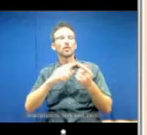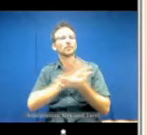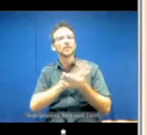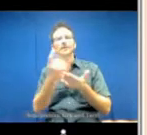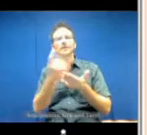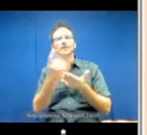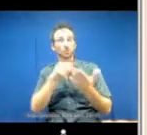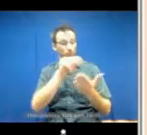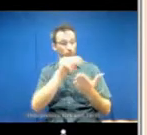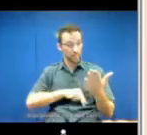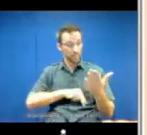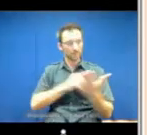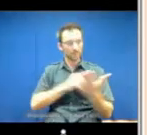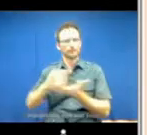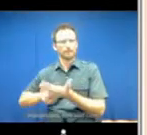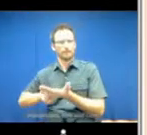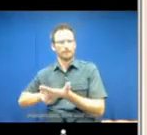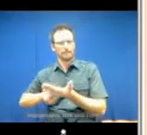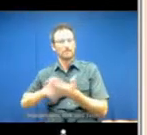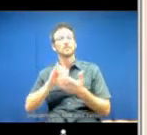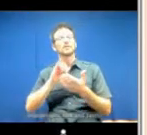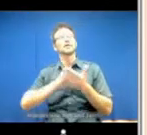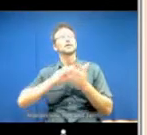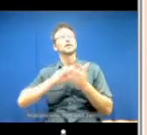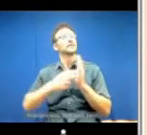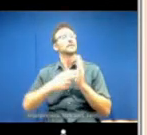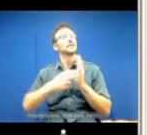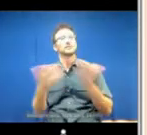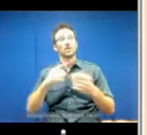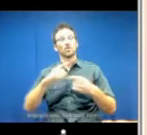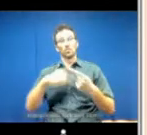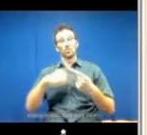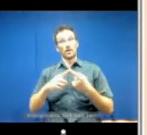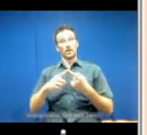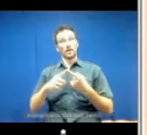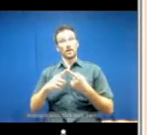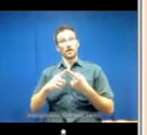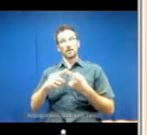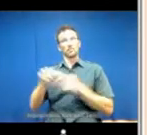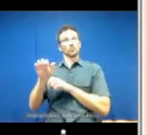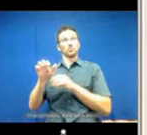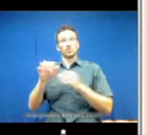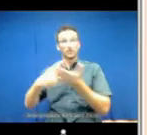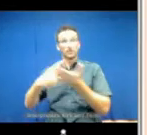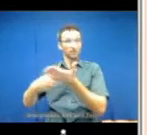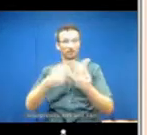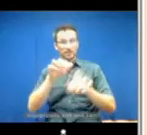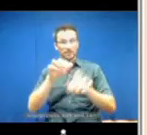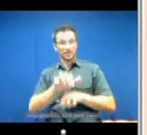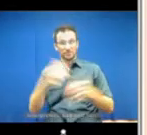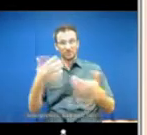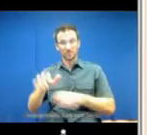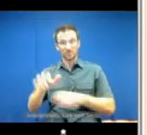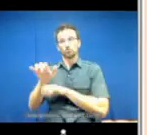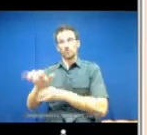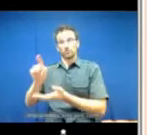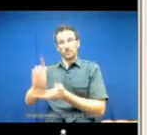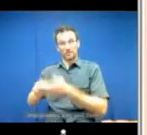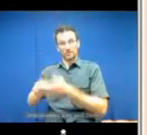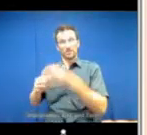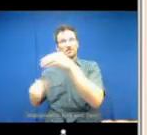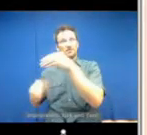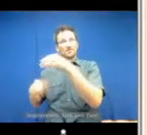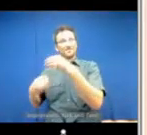And what reading and signing means is once the transcript is prepared, it's sent to the attorney for the